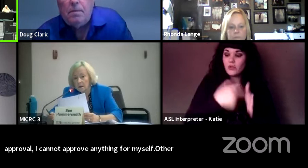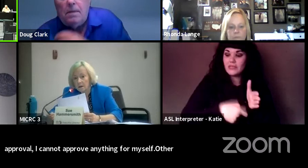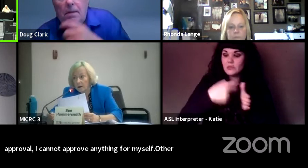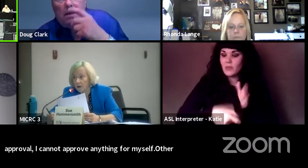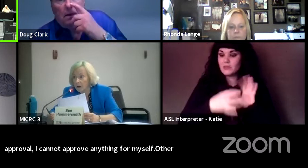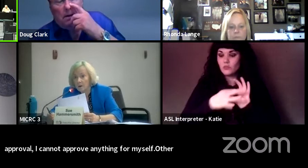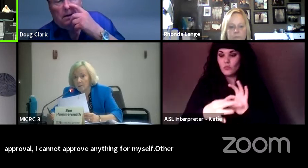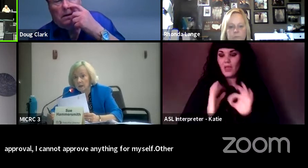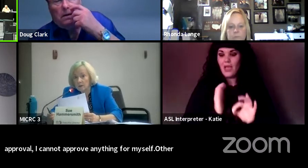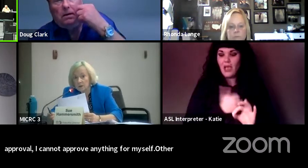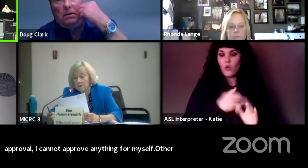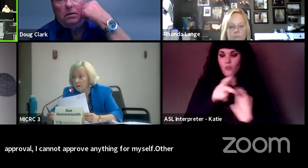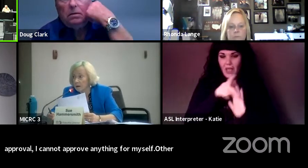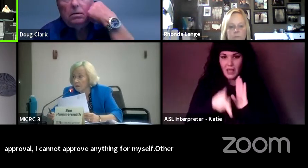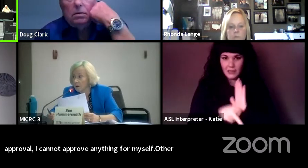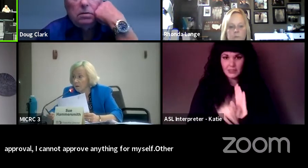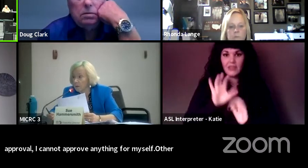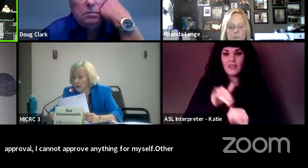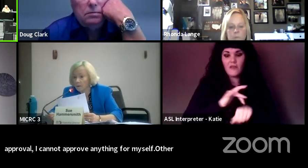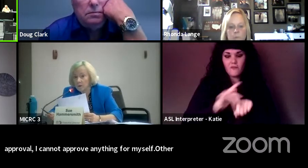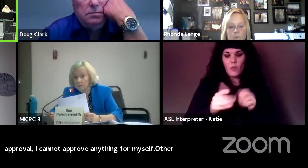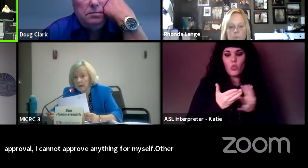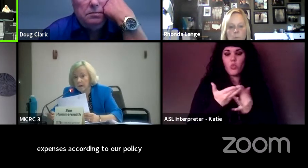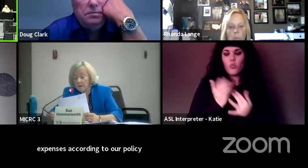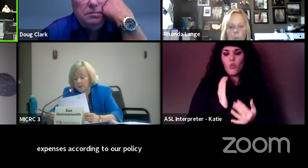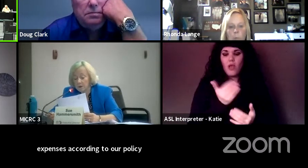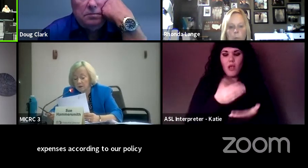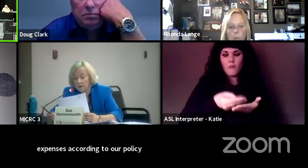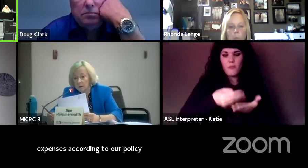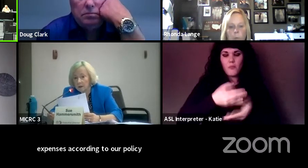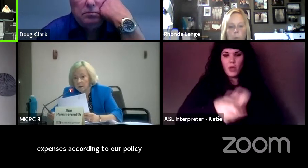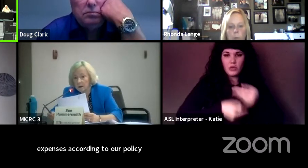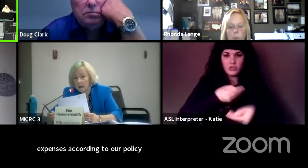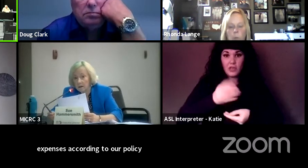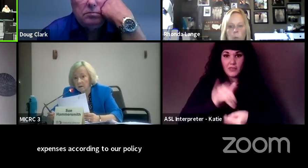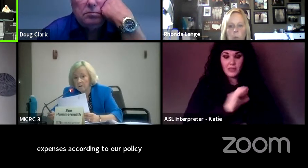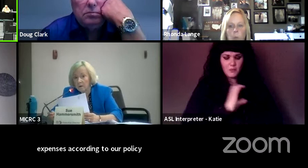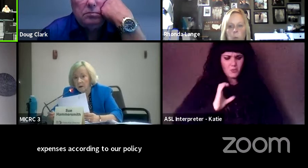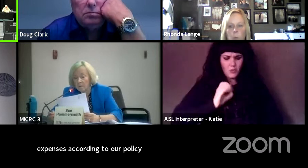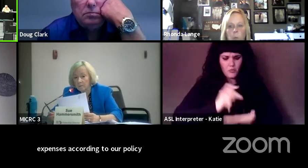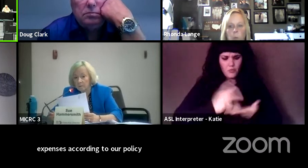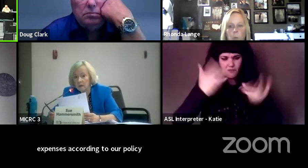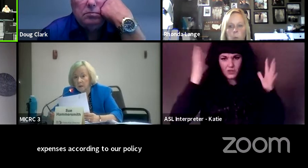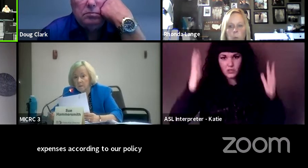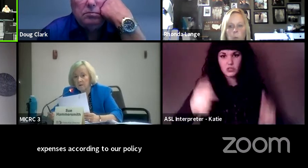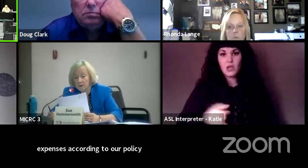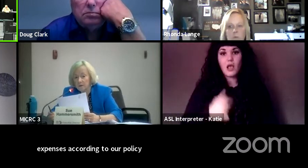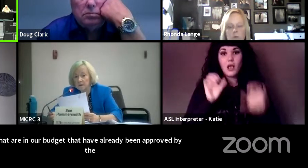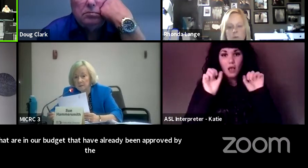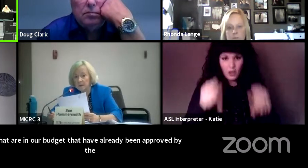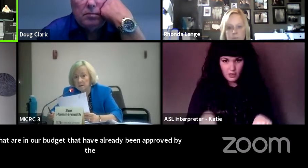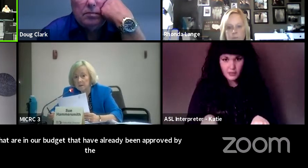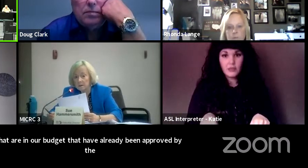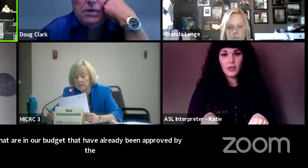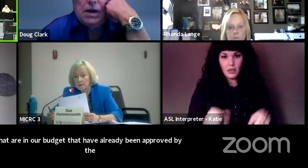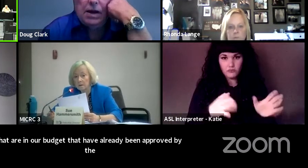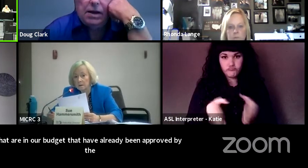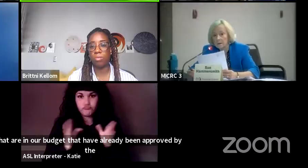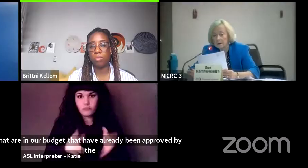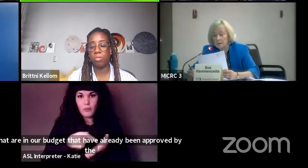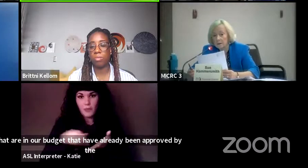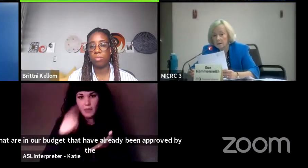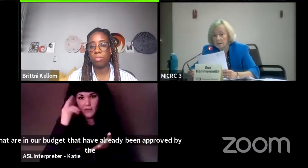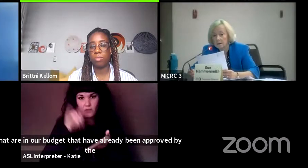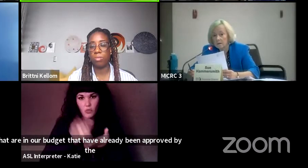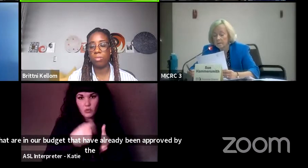policy, that are in our budget that have already been approved by the commission, then I can make payment for those expenses. Yeah,